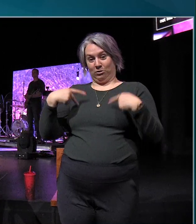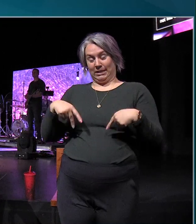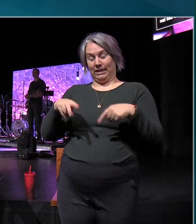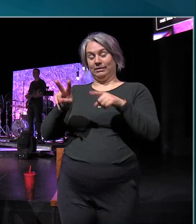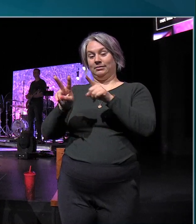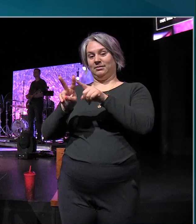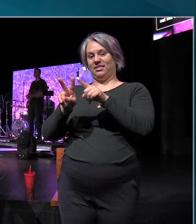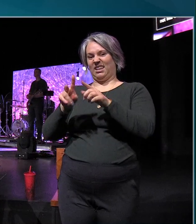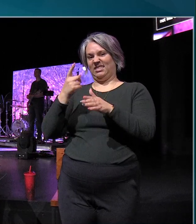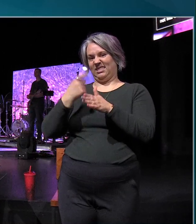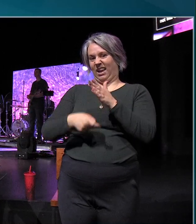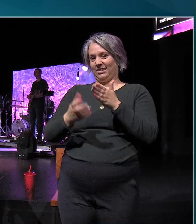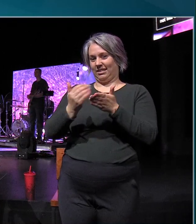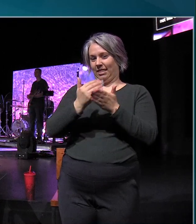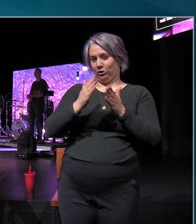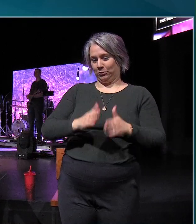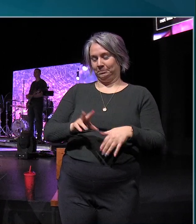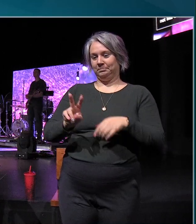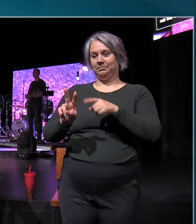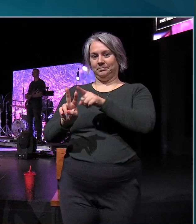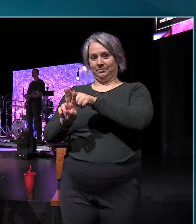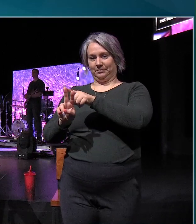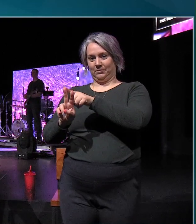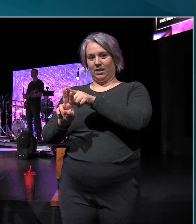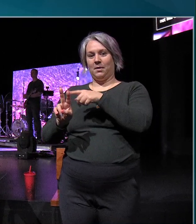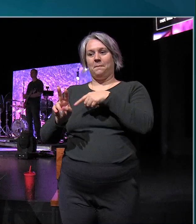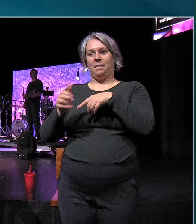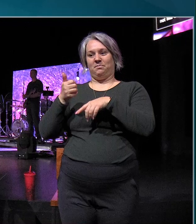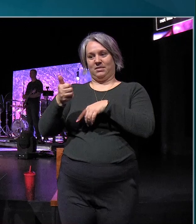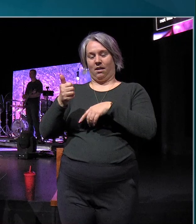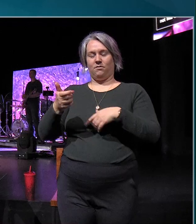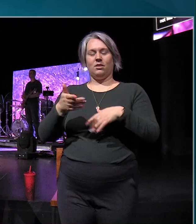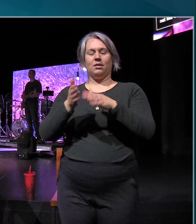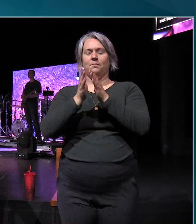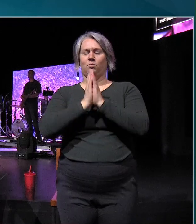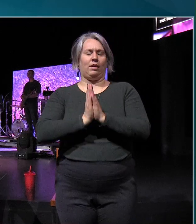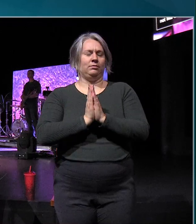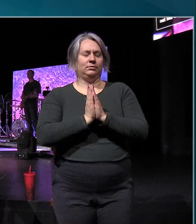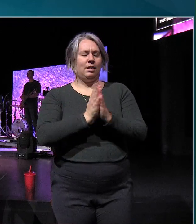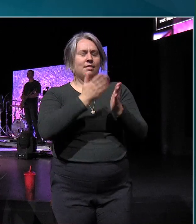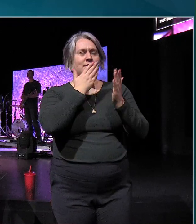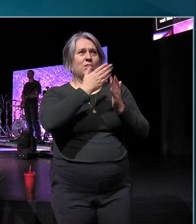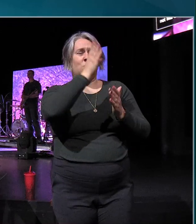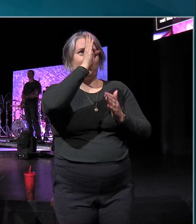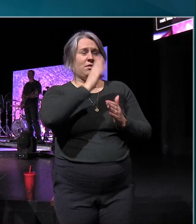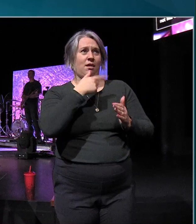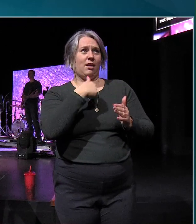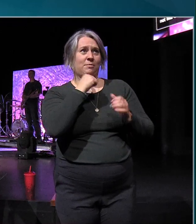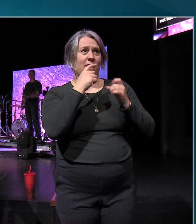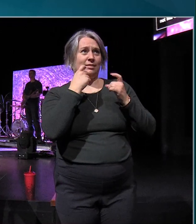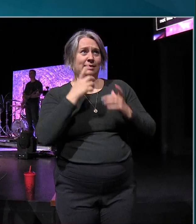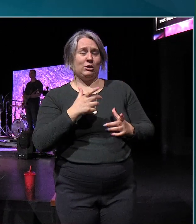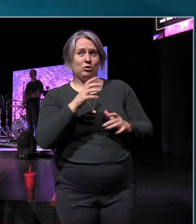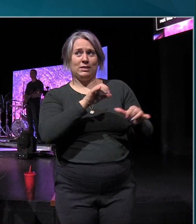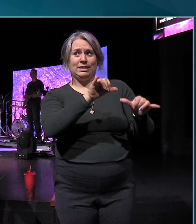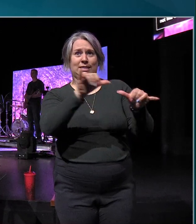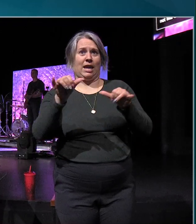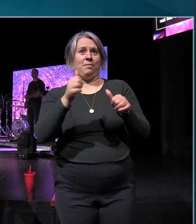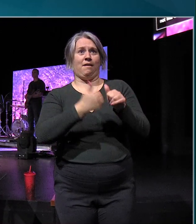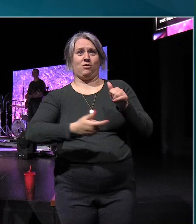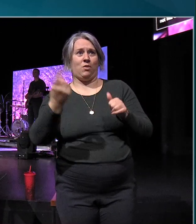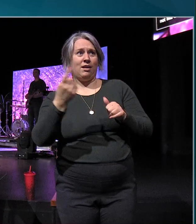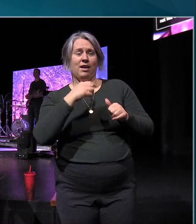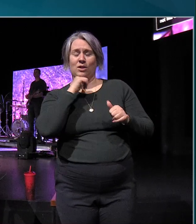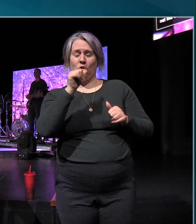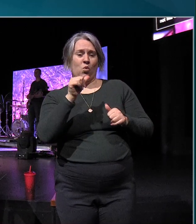Pharisee stood by himself and prayed this prayer: I thank you, O God, that I am not a sinner like everyone else. For I don't